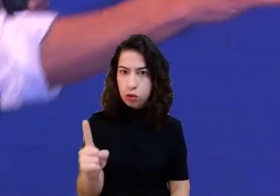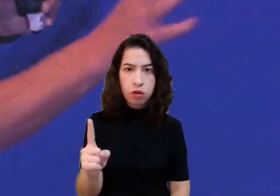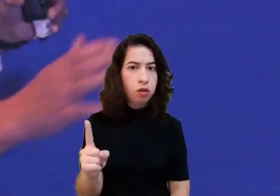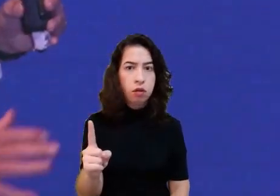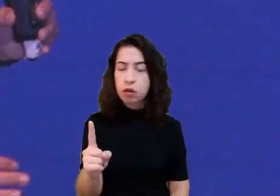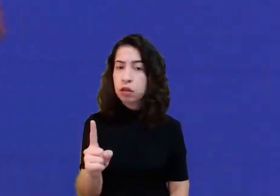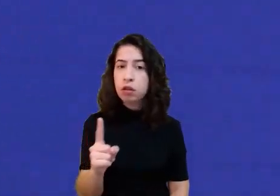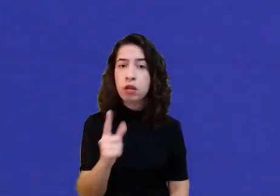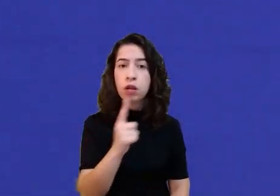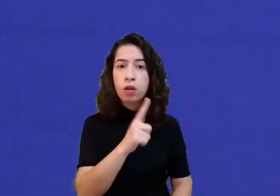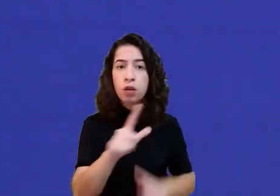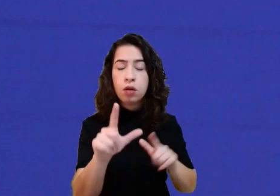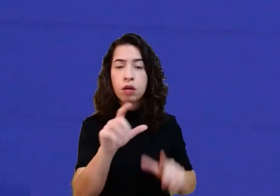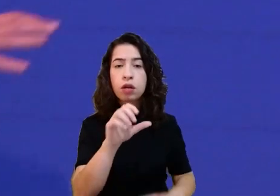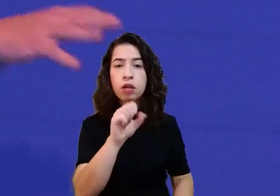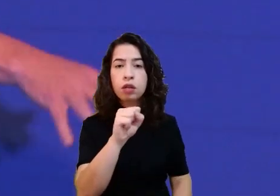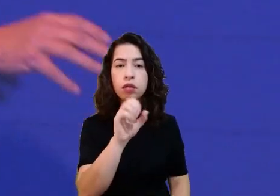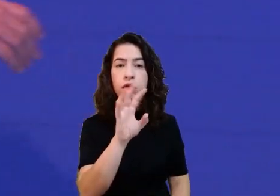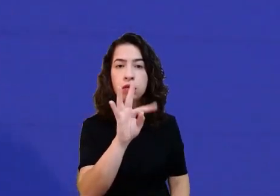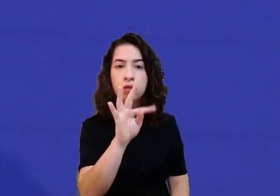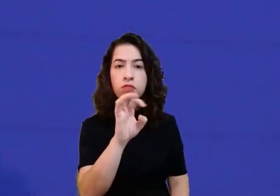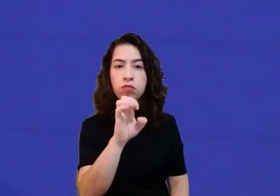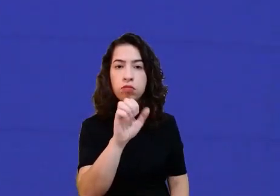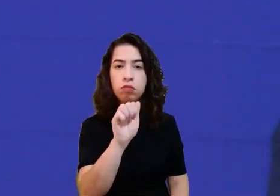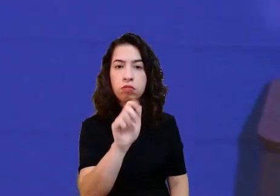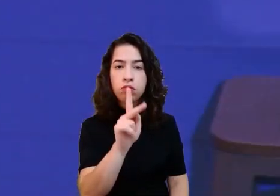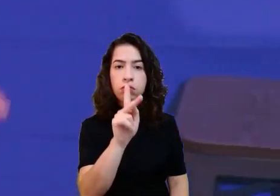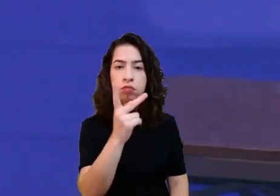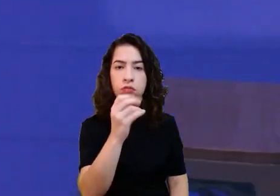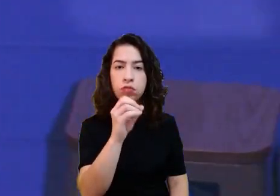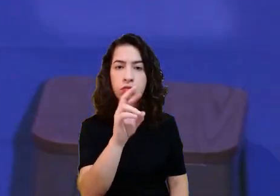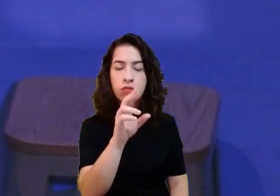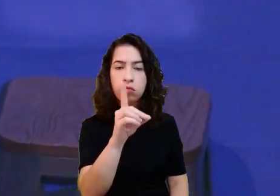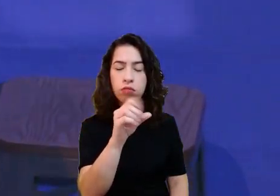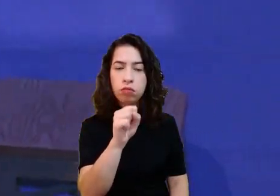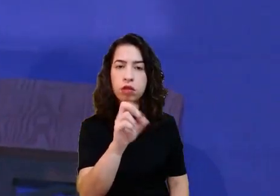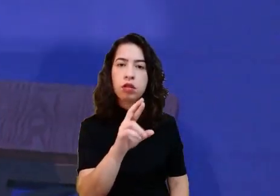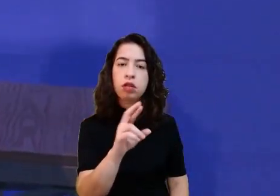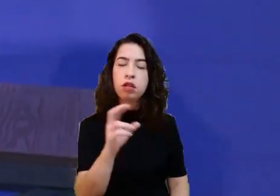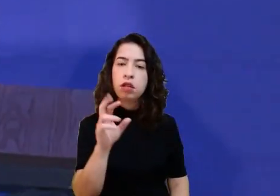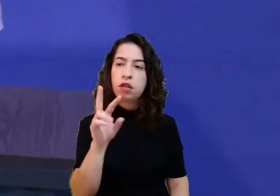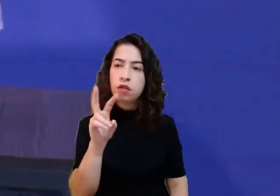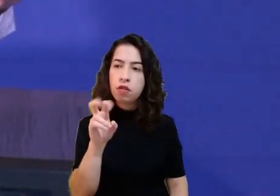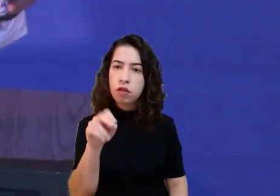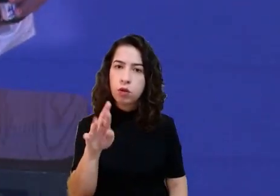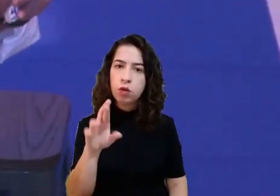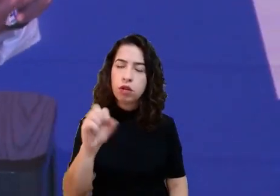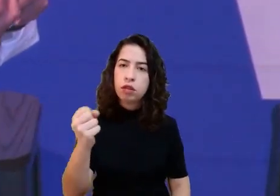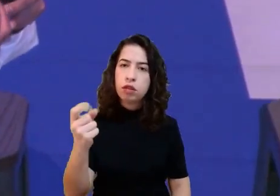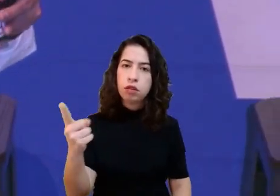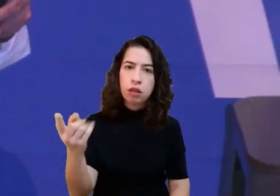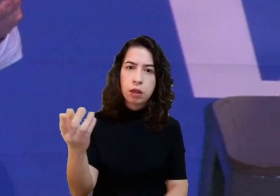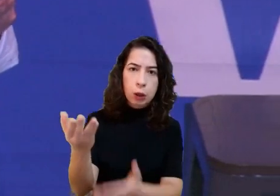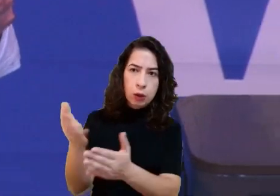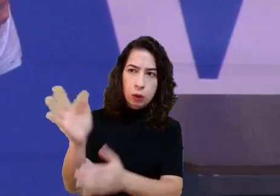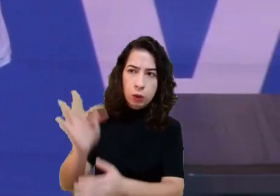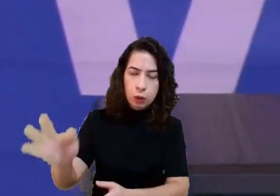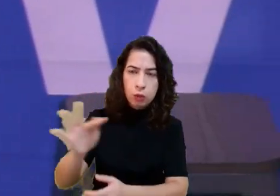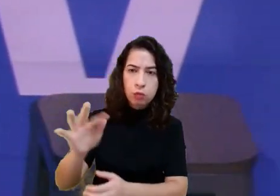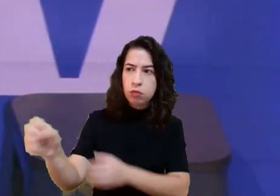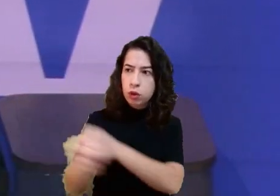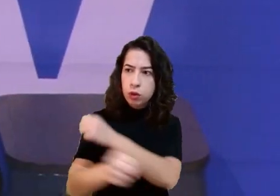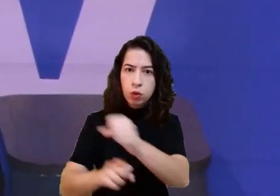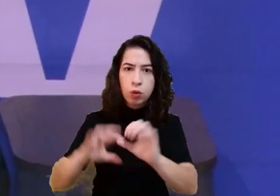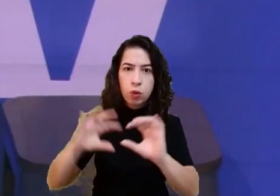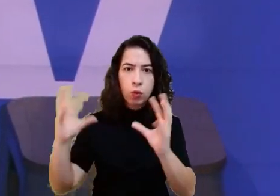the stakeholders in the chain, the venture, the academia, everyone is a stakeholder, but in the end of the